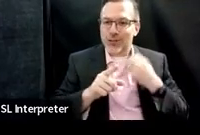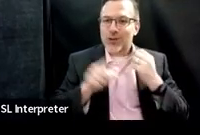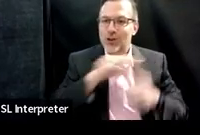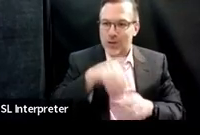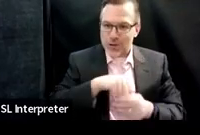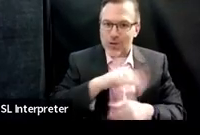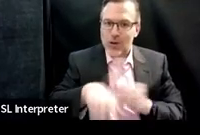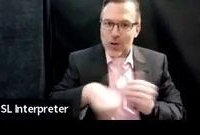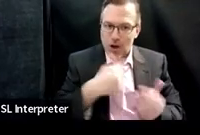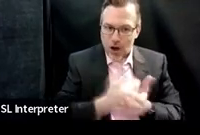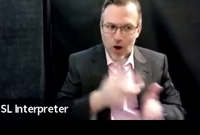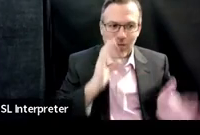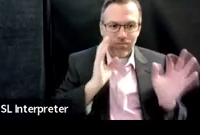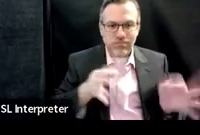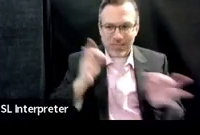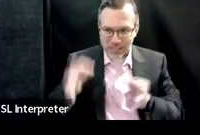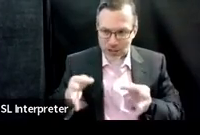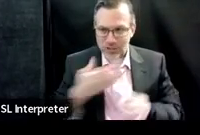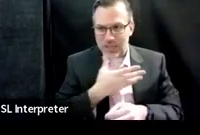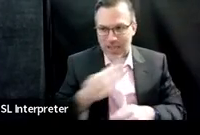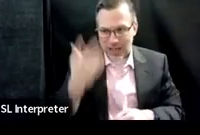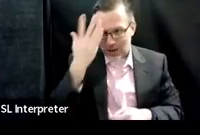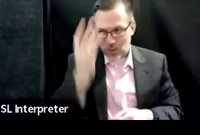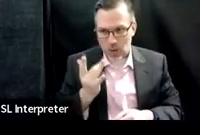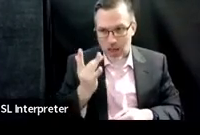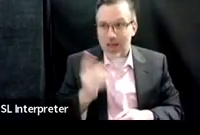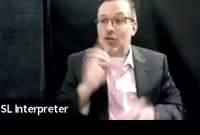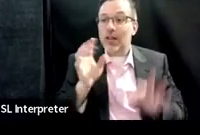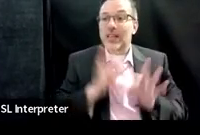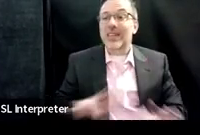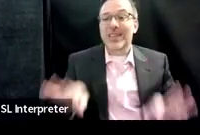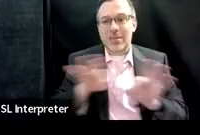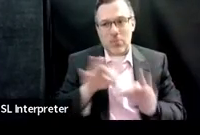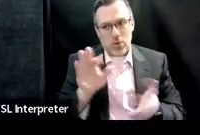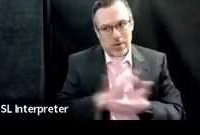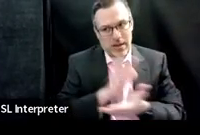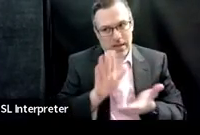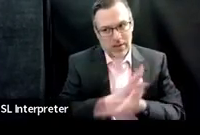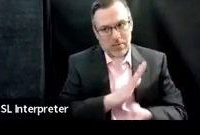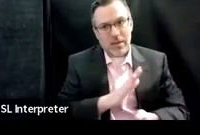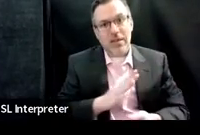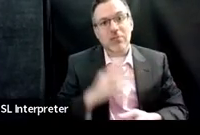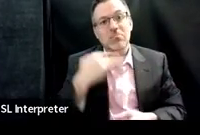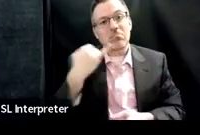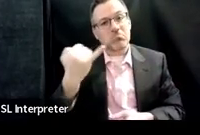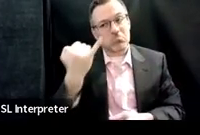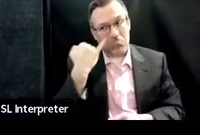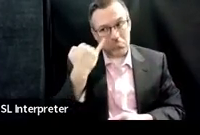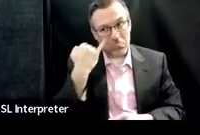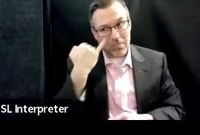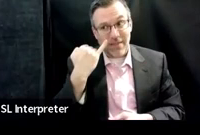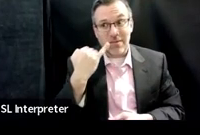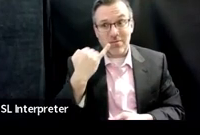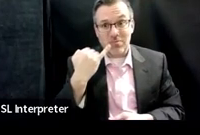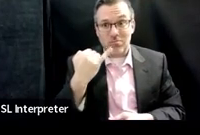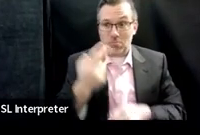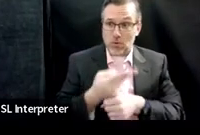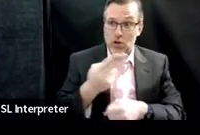happening, because this is an important document, especially if it's being brought to court.